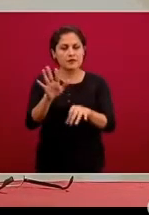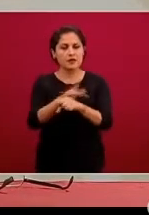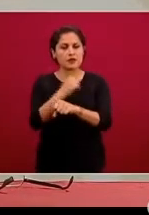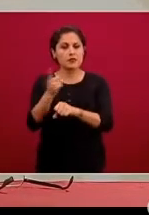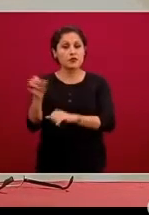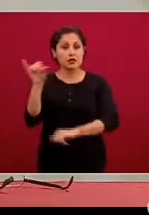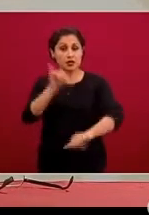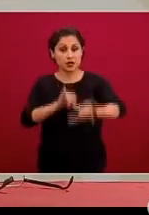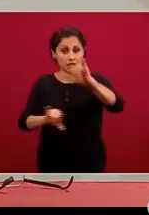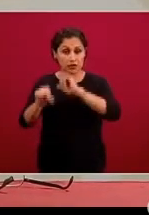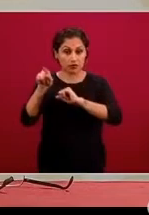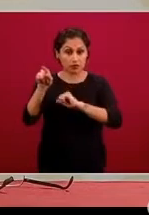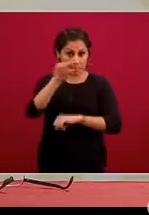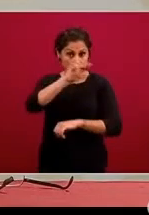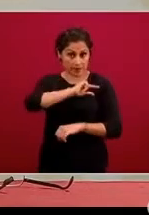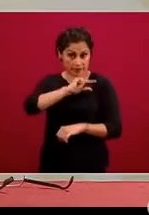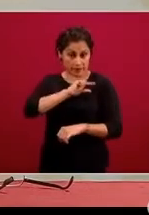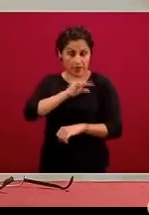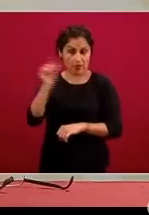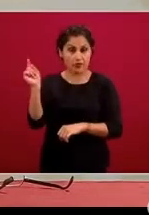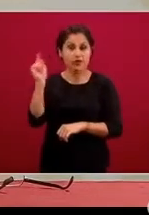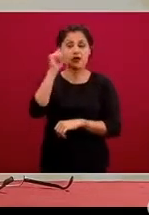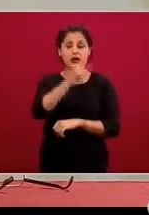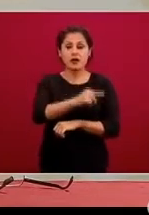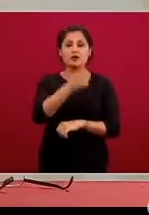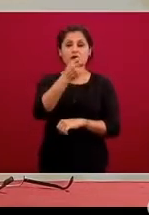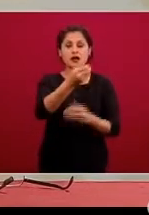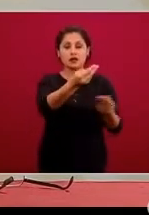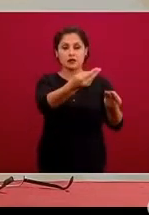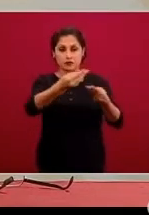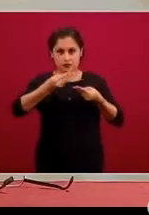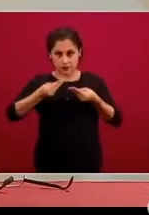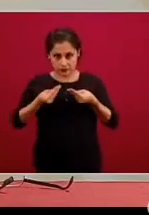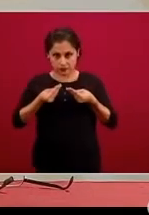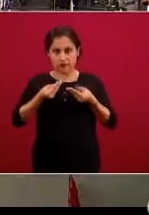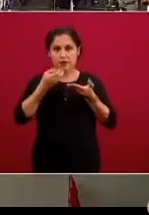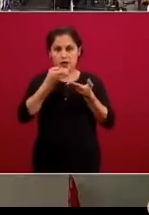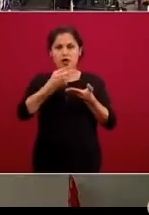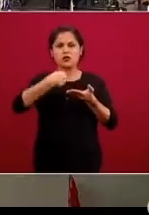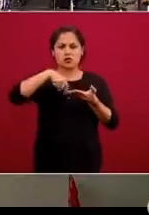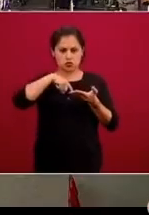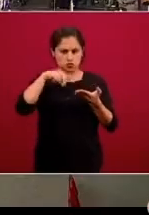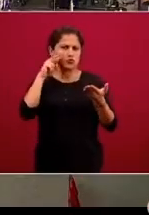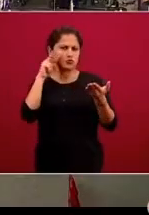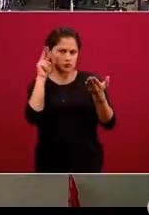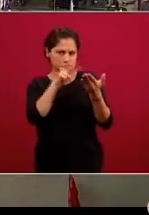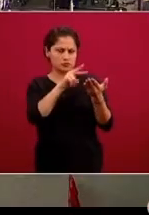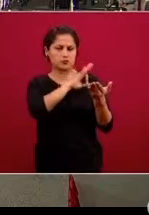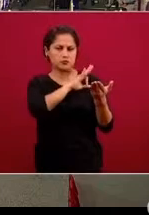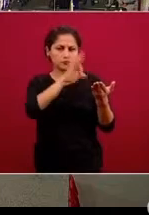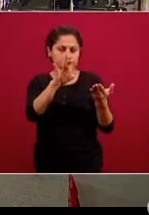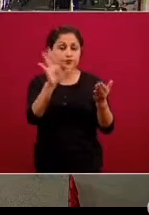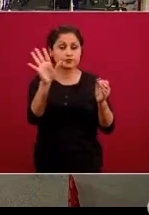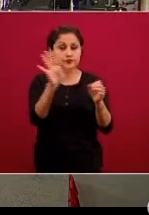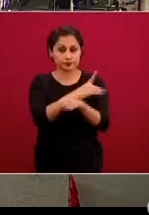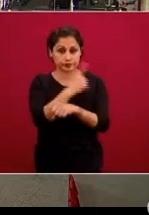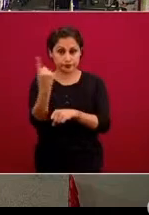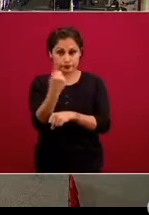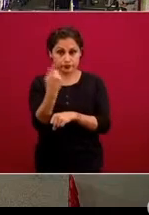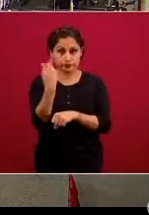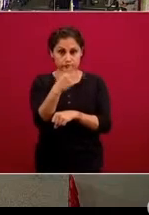are private laboratories. So the discrepancy reason is this. In Tamaulipas, we